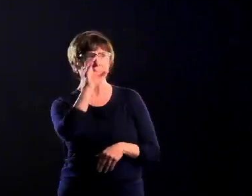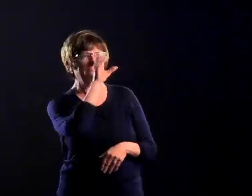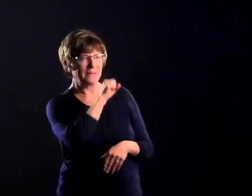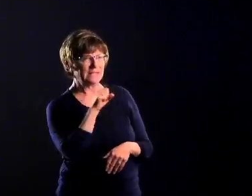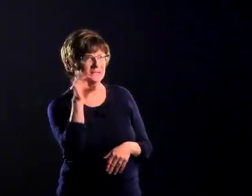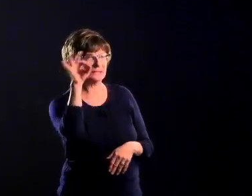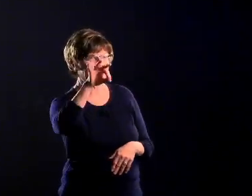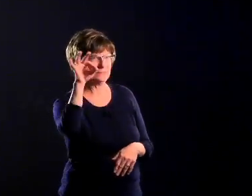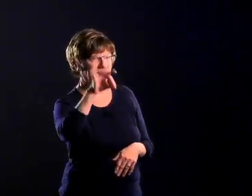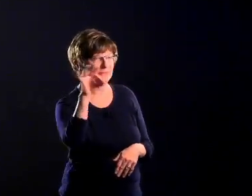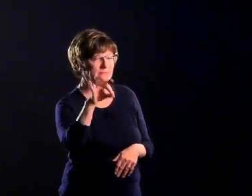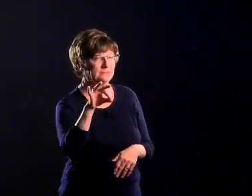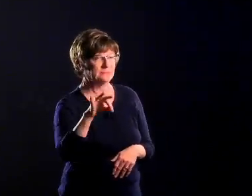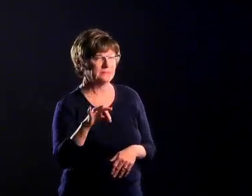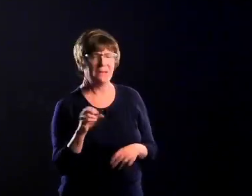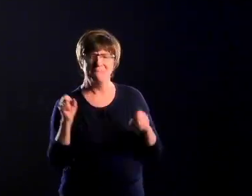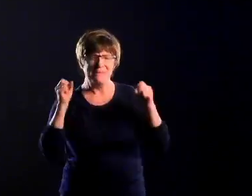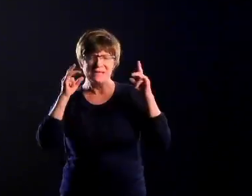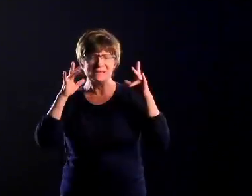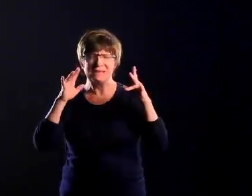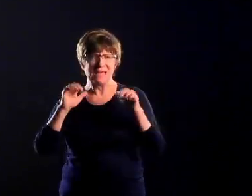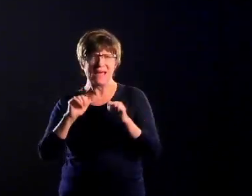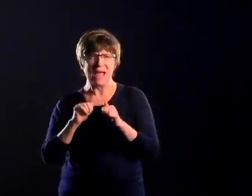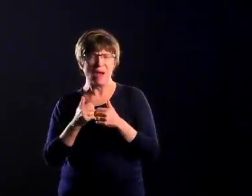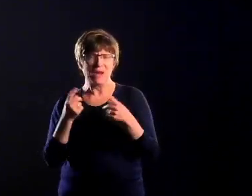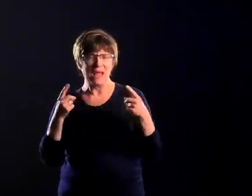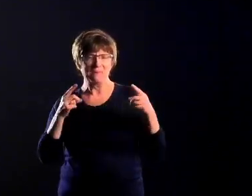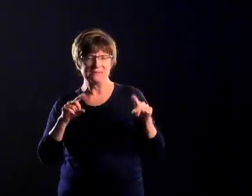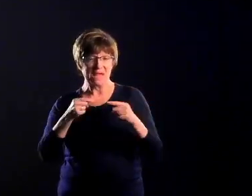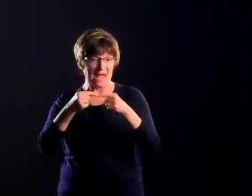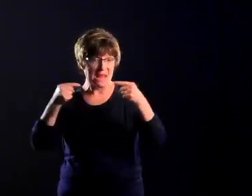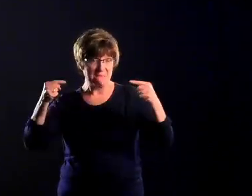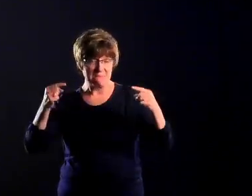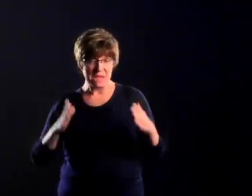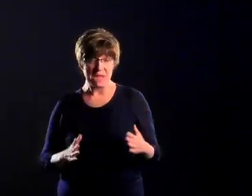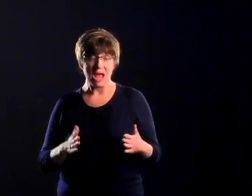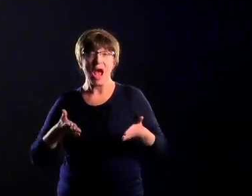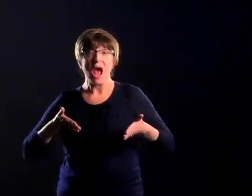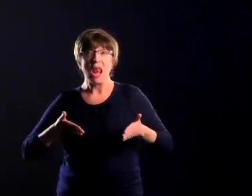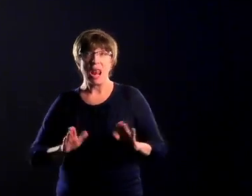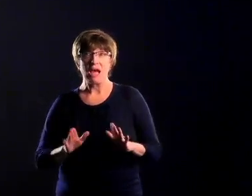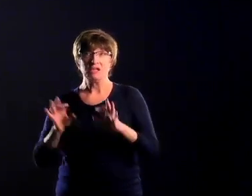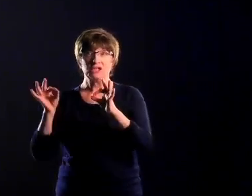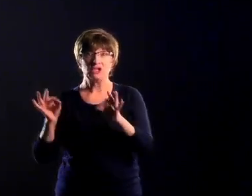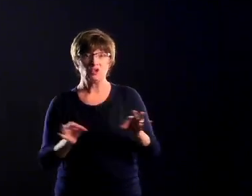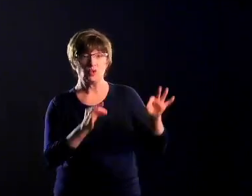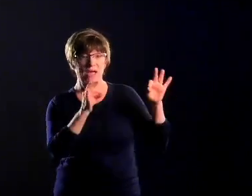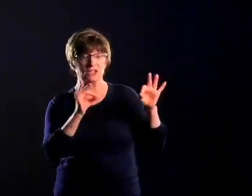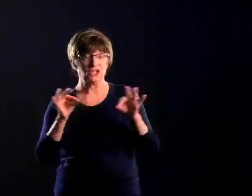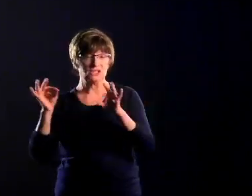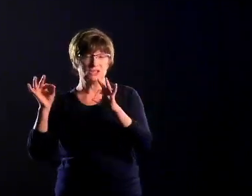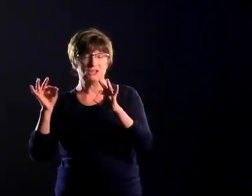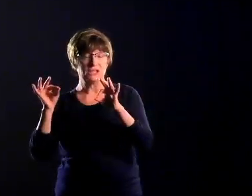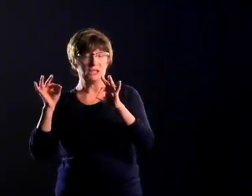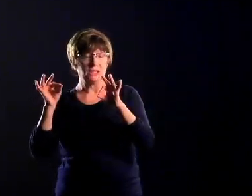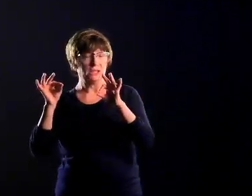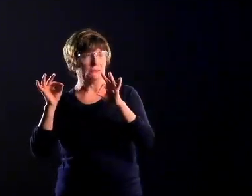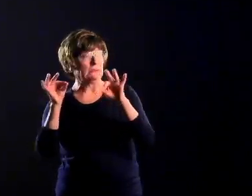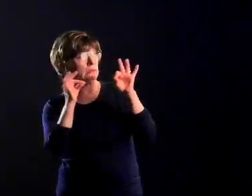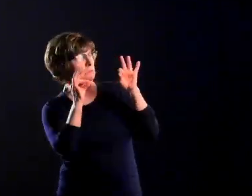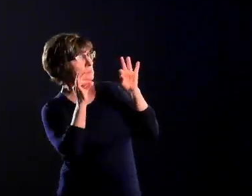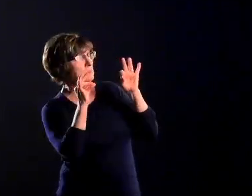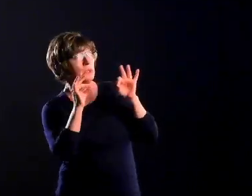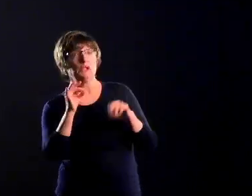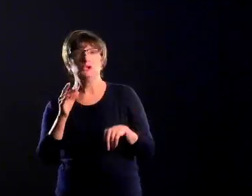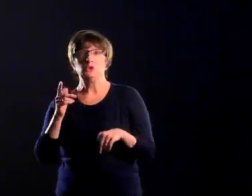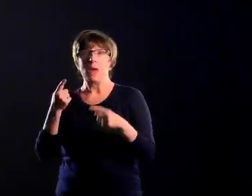And it's amazing how the enemy allows distractions to take place in our lives in ways that we would